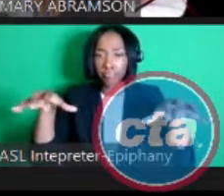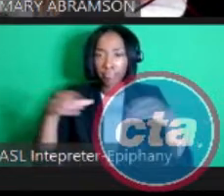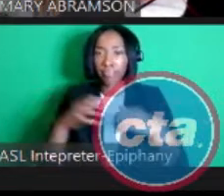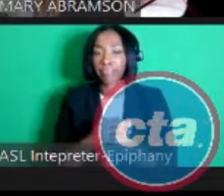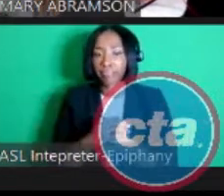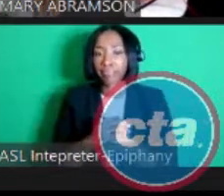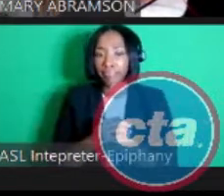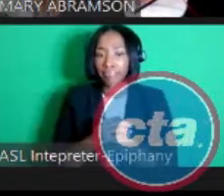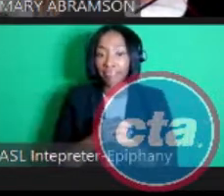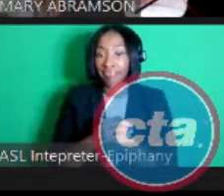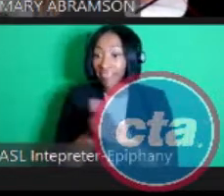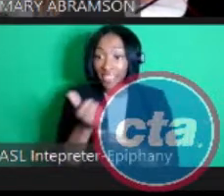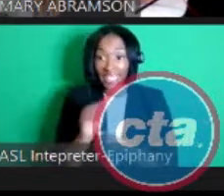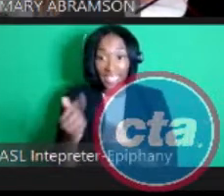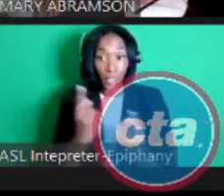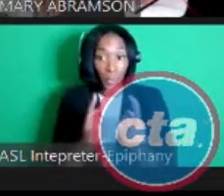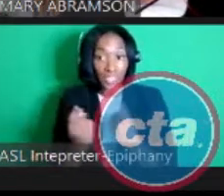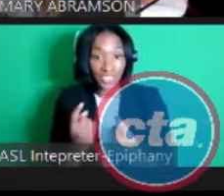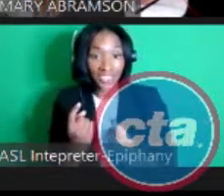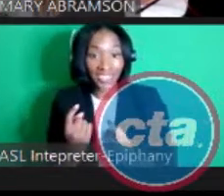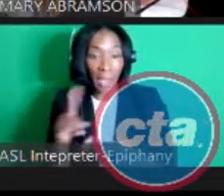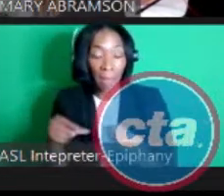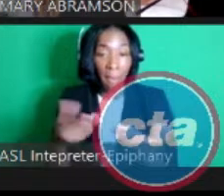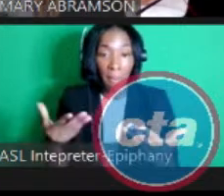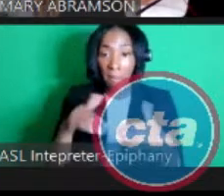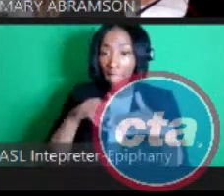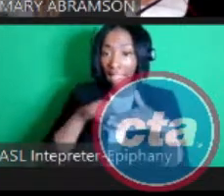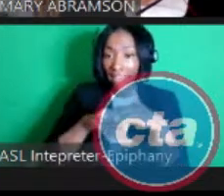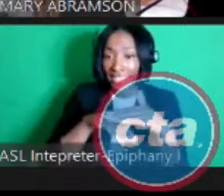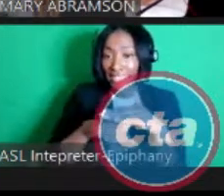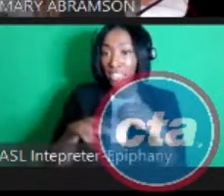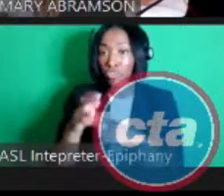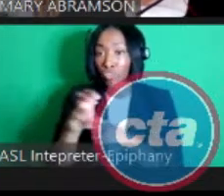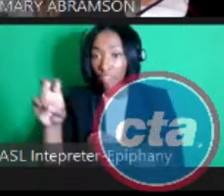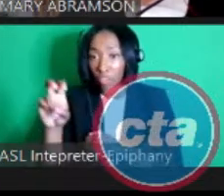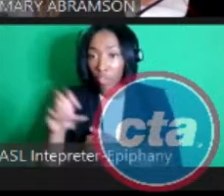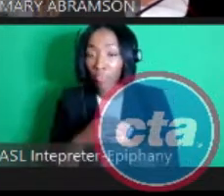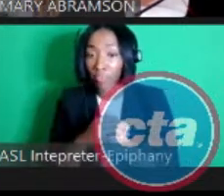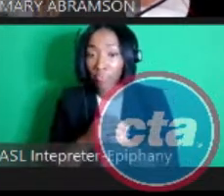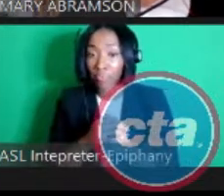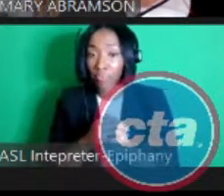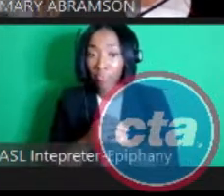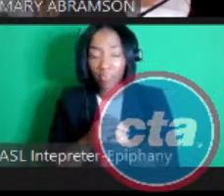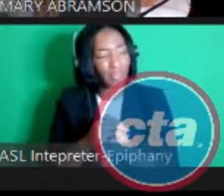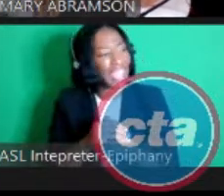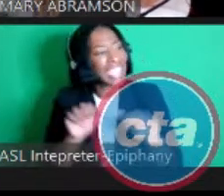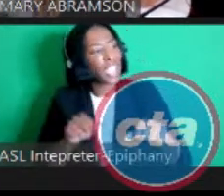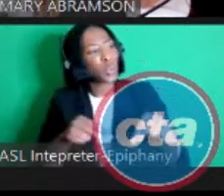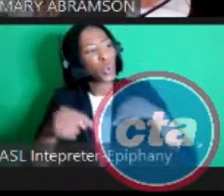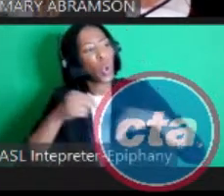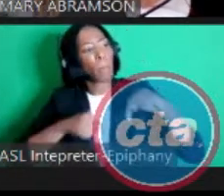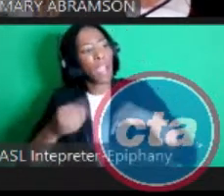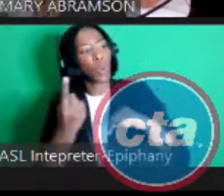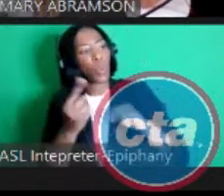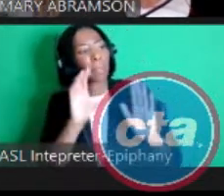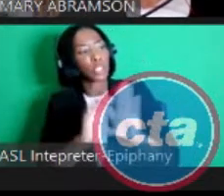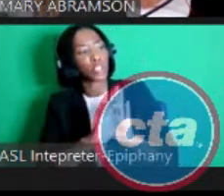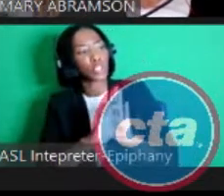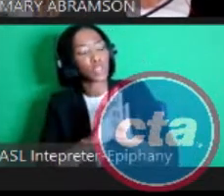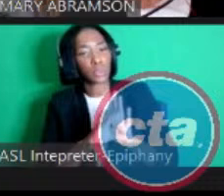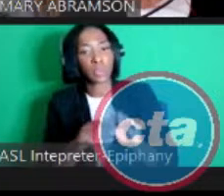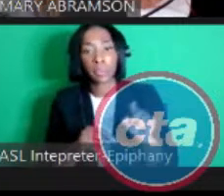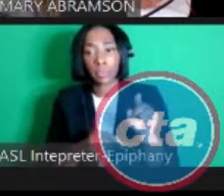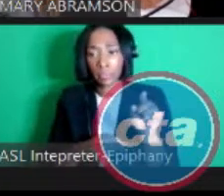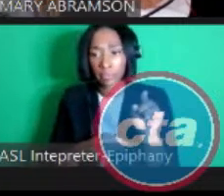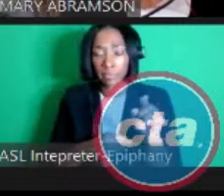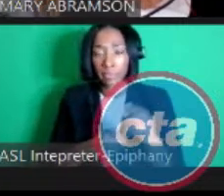That's any questions about access, travel? Can you go back 1 picture?